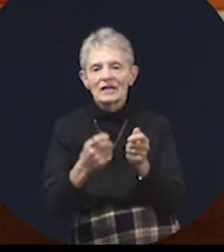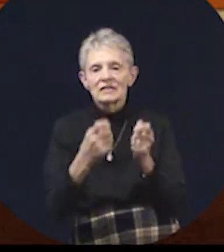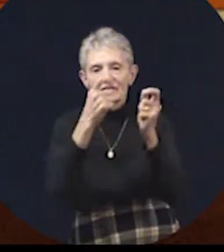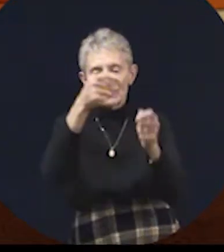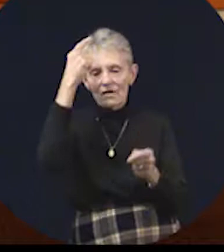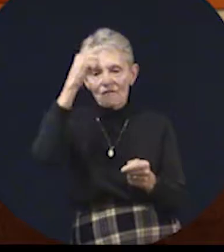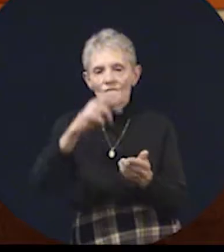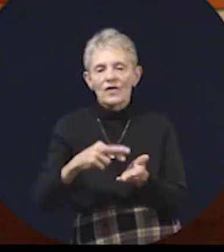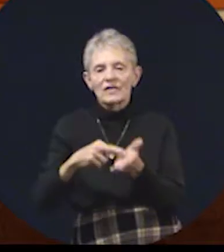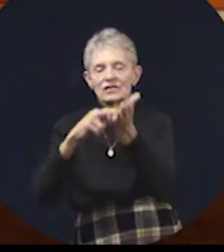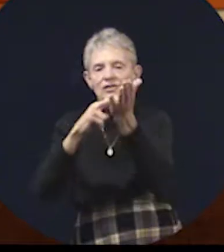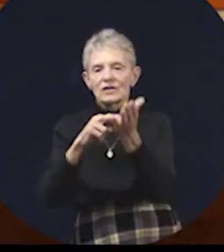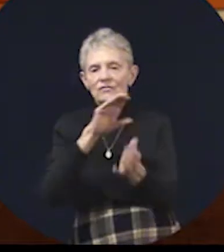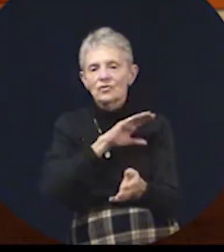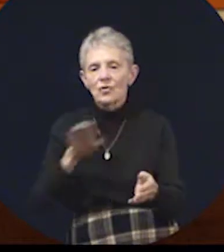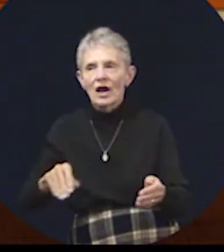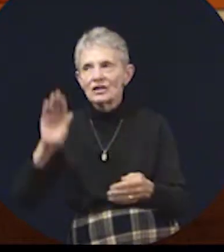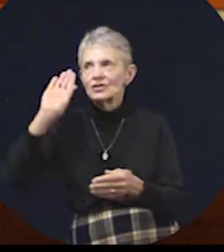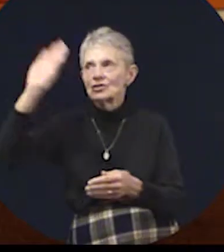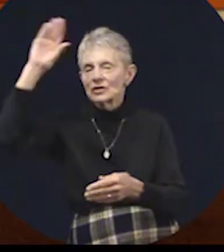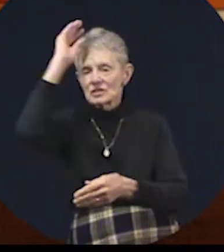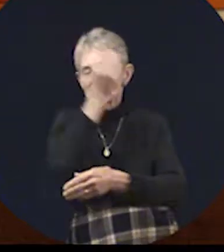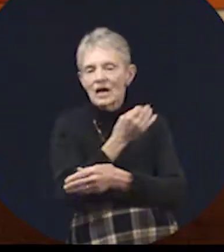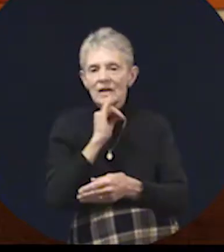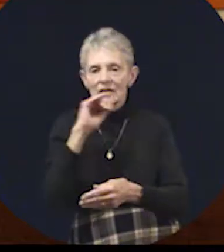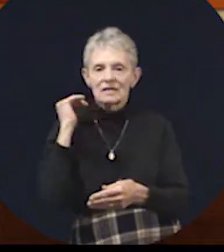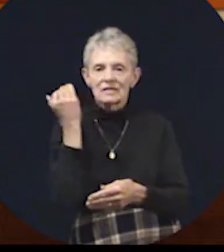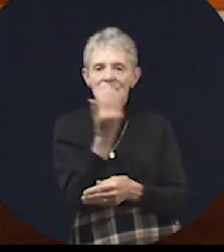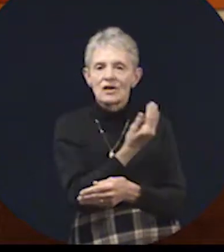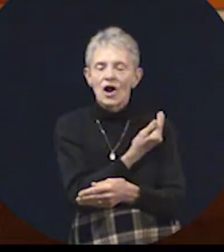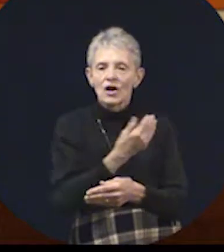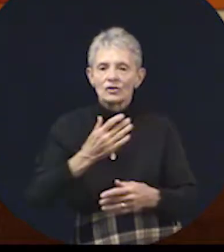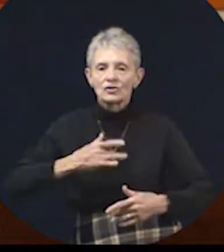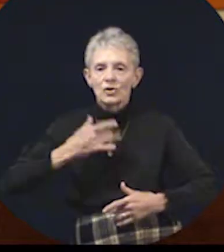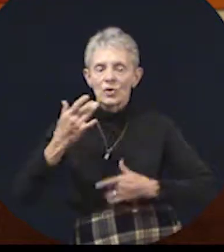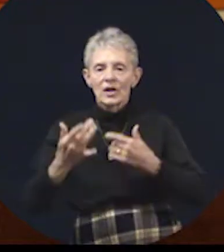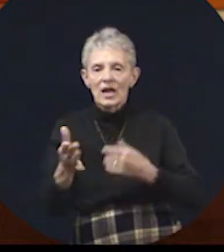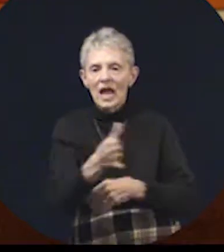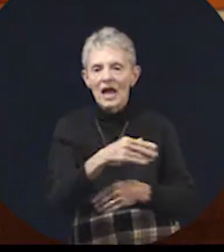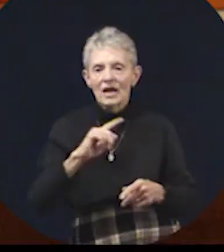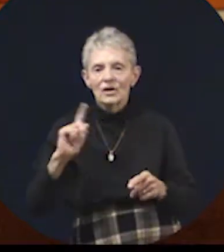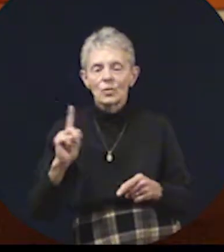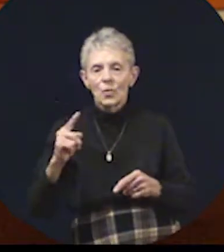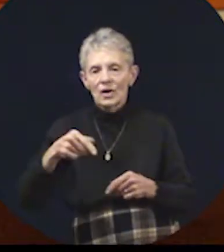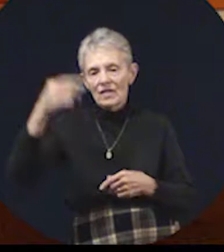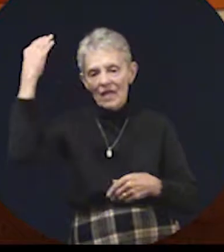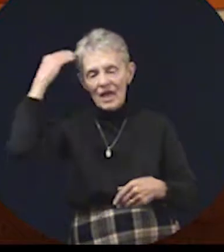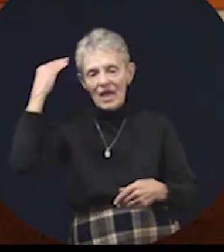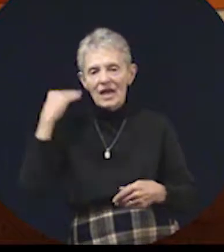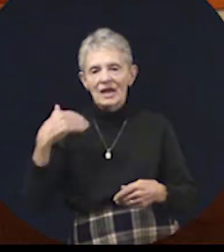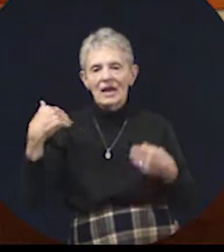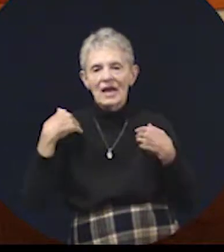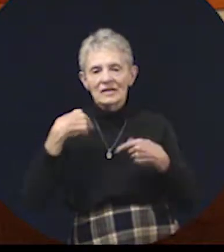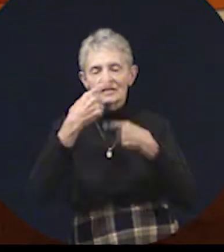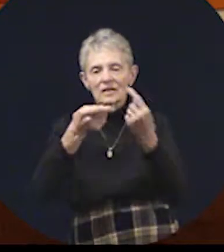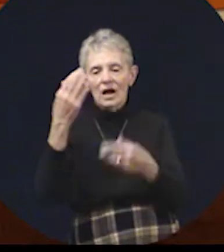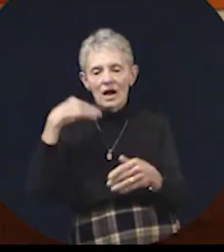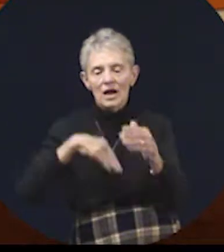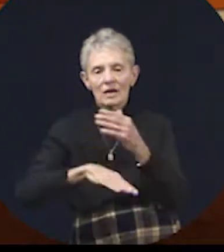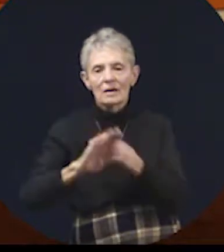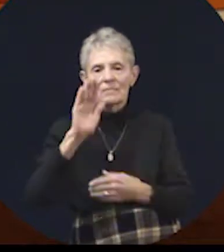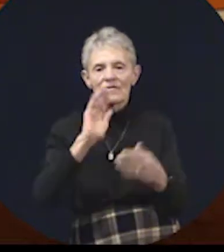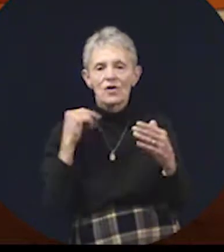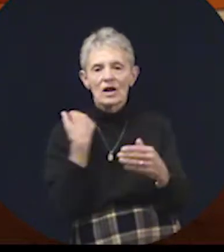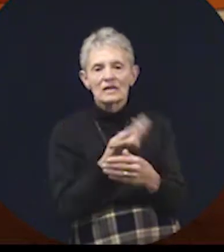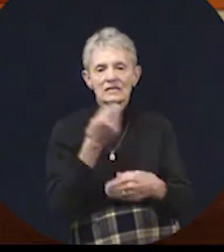of Christ, your Son, is our exaltation. And where the head has gone before us in glory, the body is called to follow